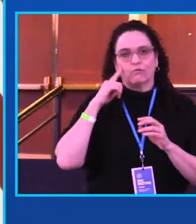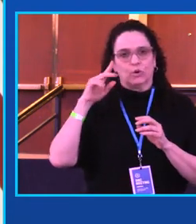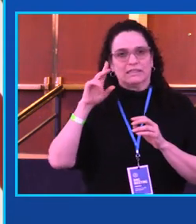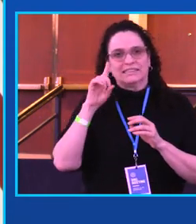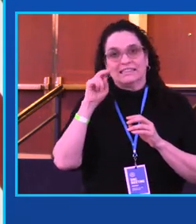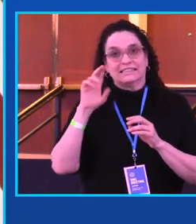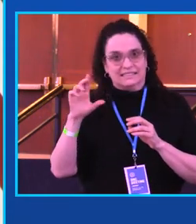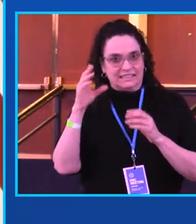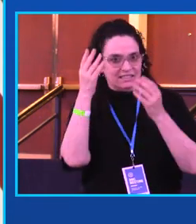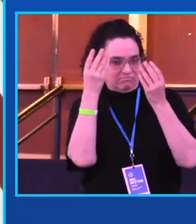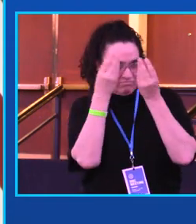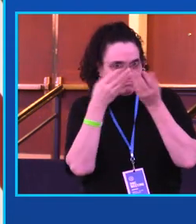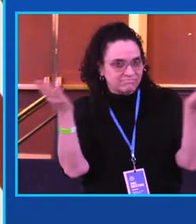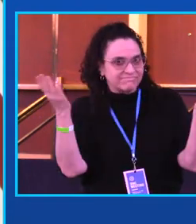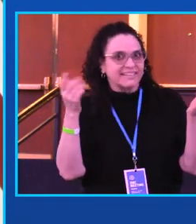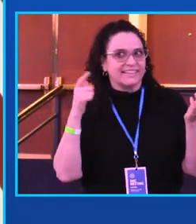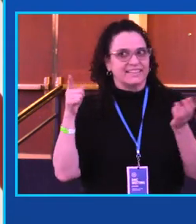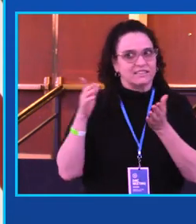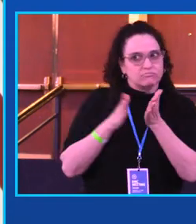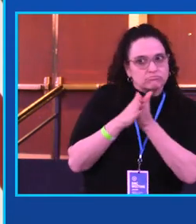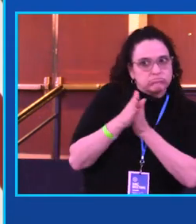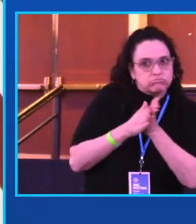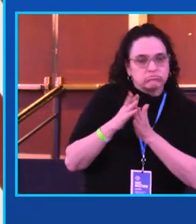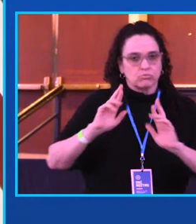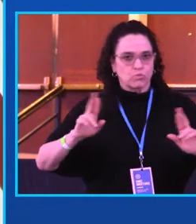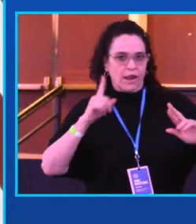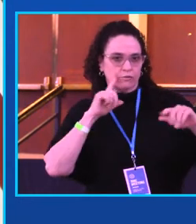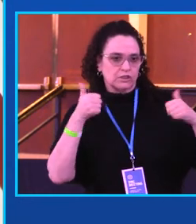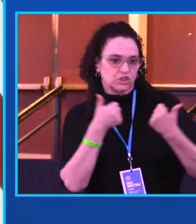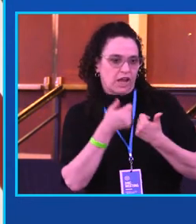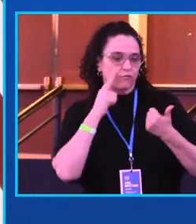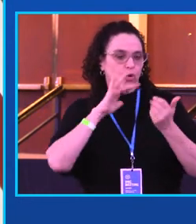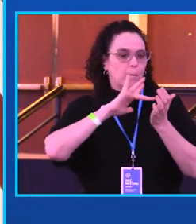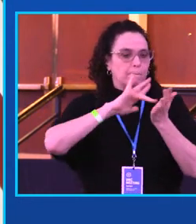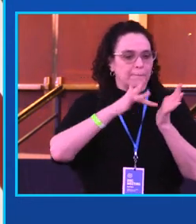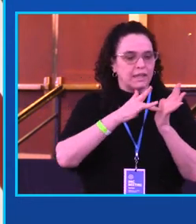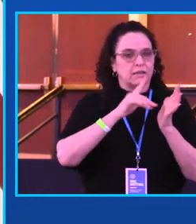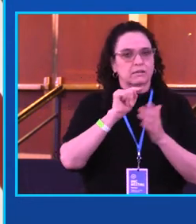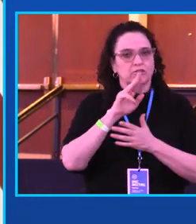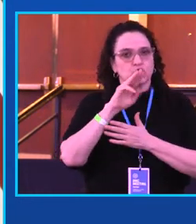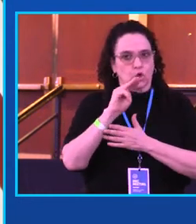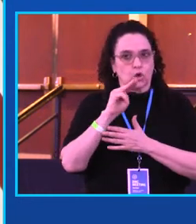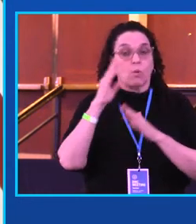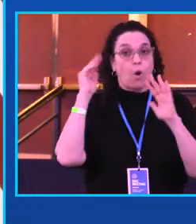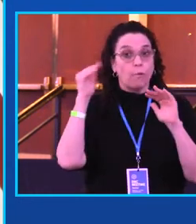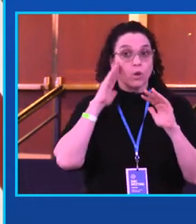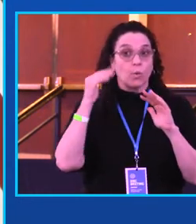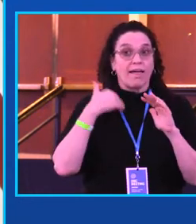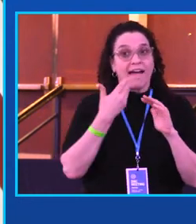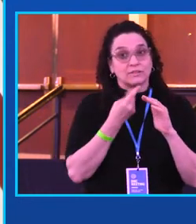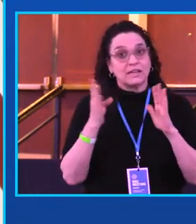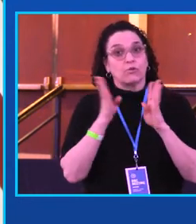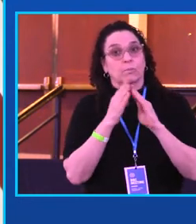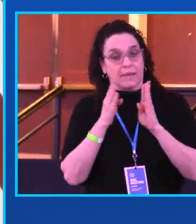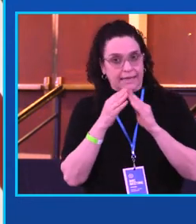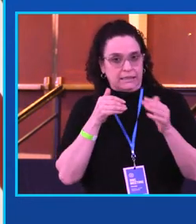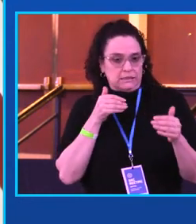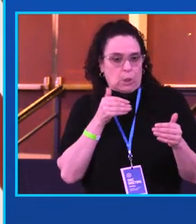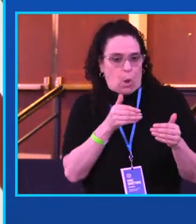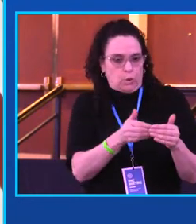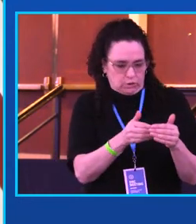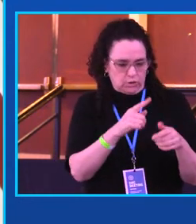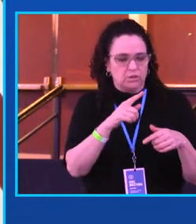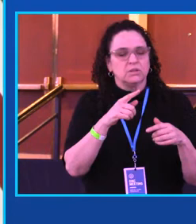challenge of the midterms. Hopefully, we will return for several meetings towards the midterms. After all,